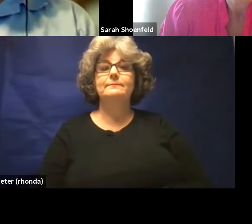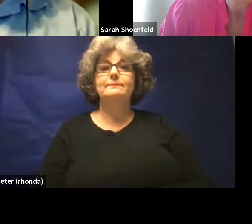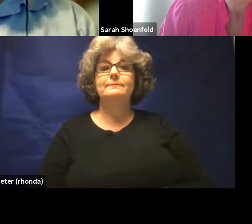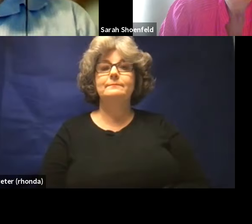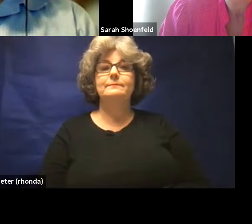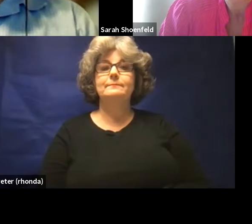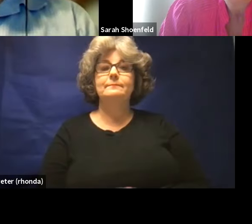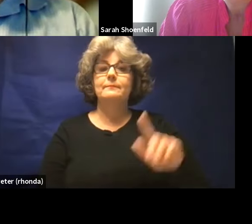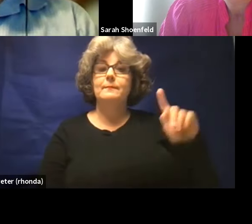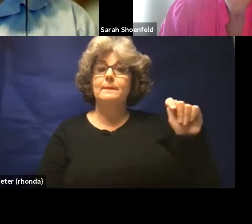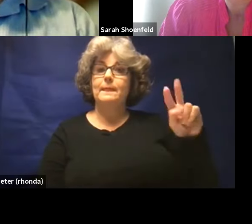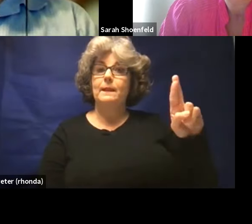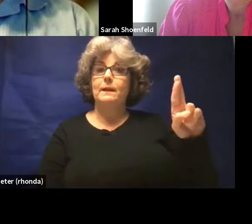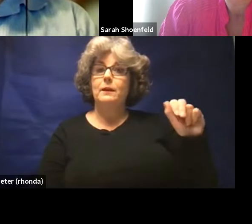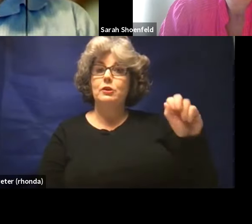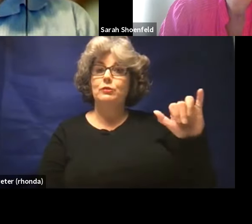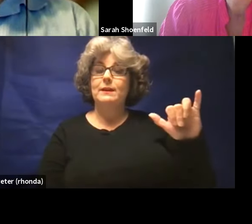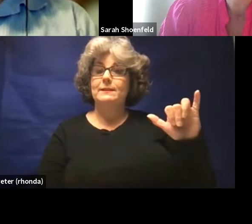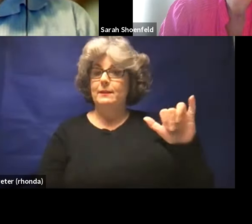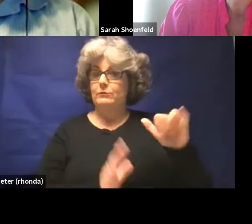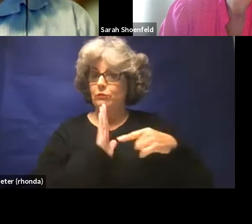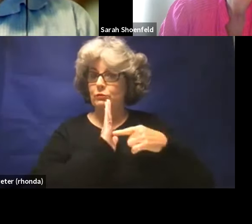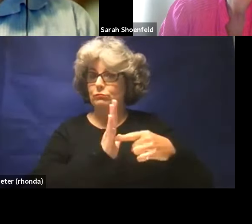And Tracy, do you want to play that clip of Eleanor Craig?